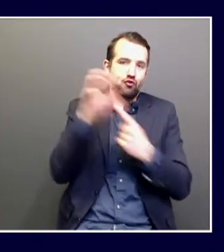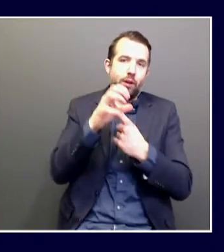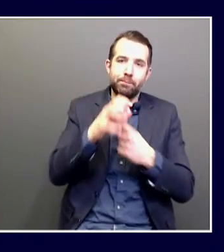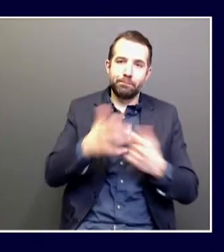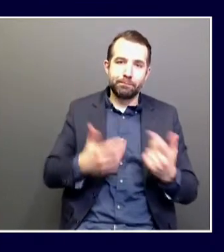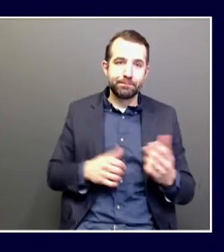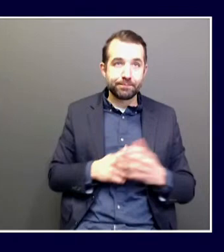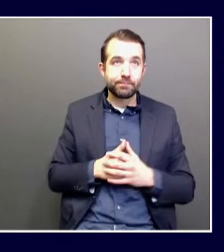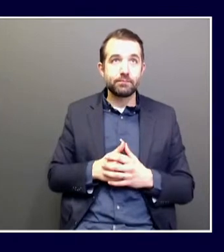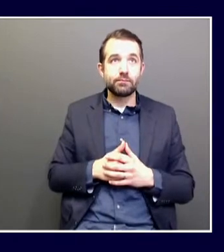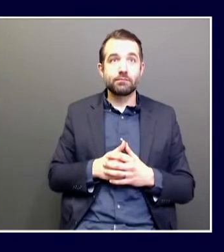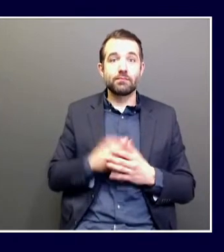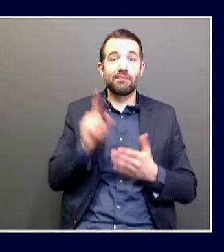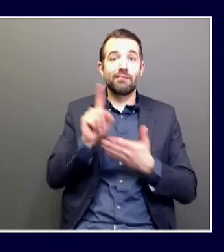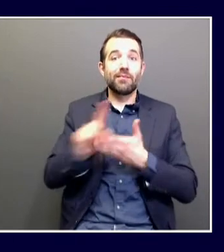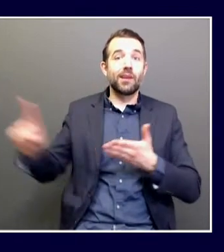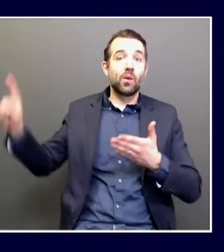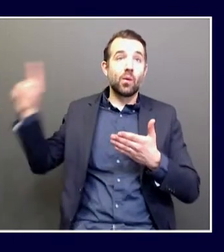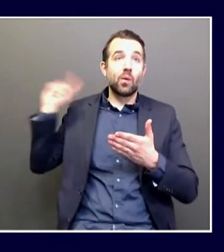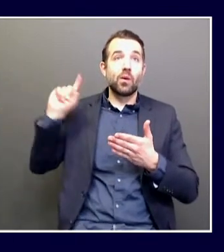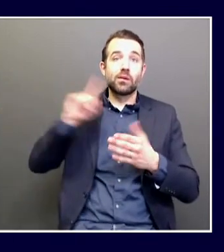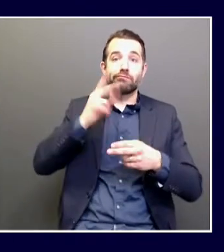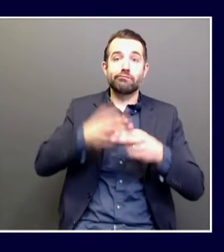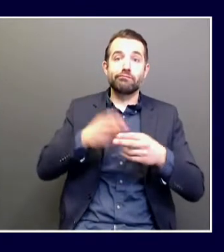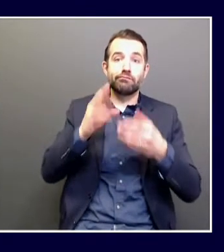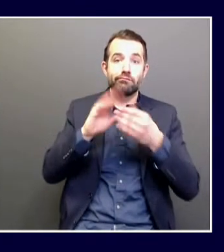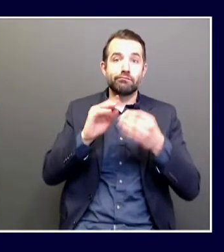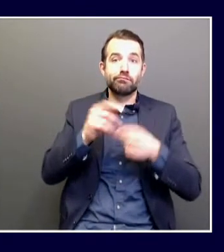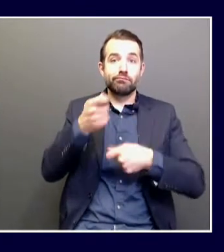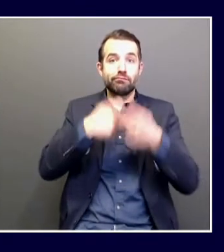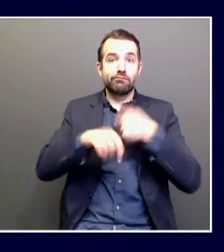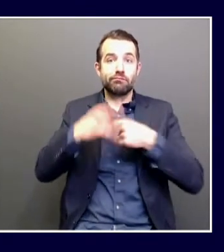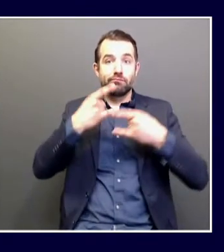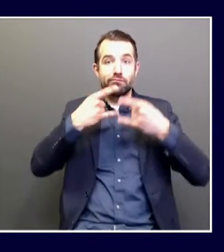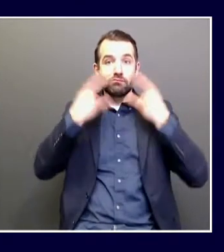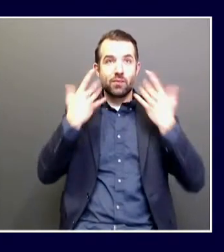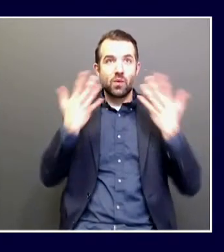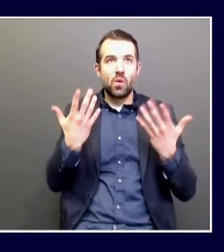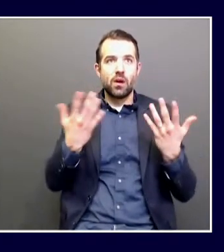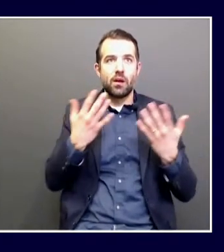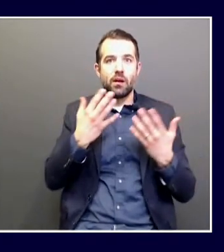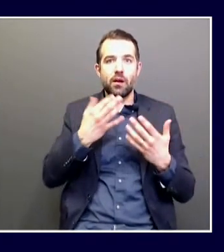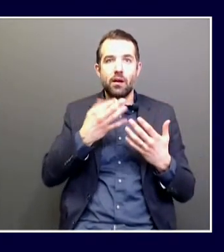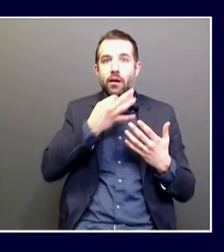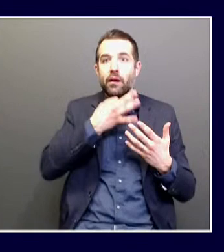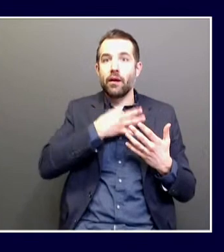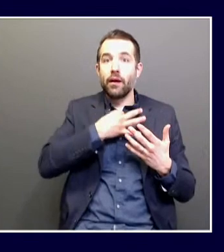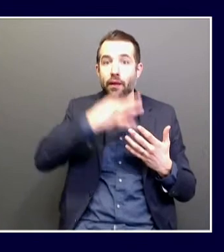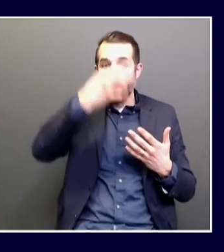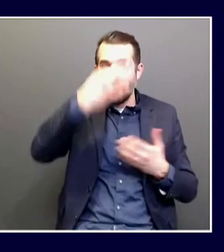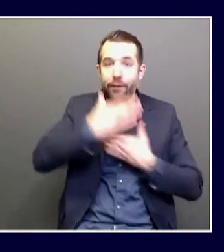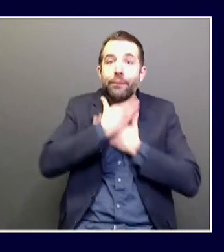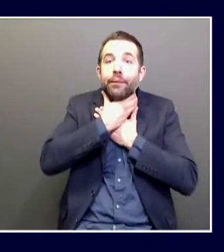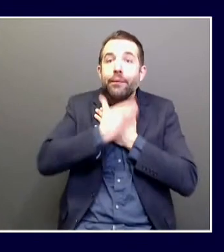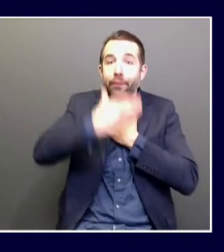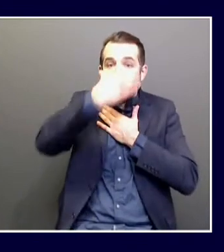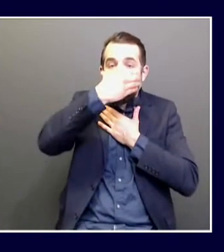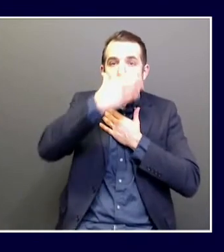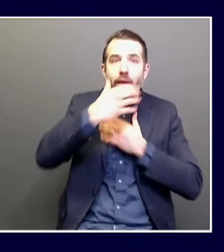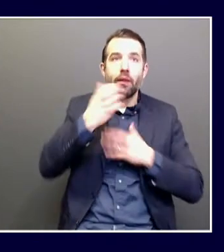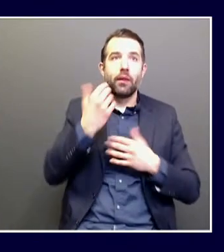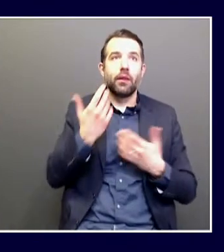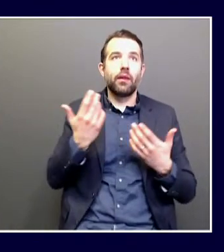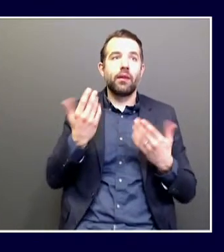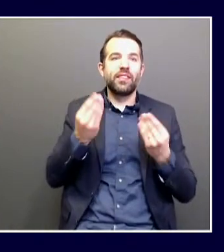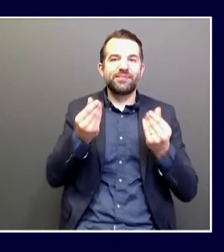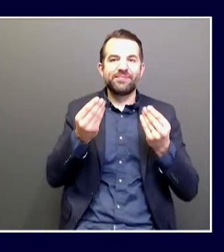really focused on is moving away from the neck gaiters and handkerchiefs toward either a multi-ply cloth mask, but